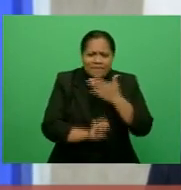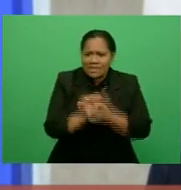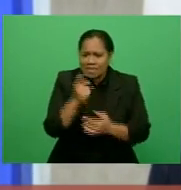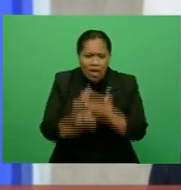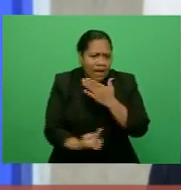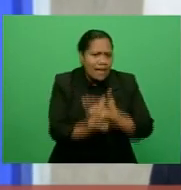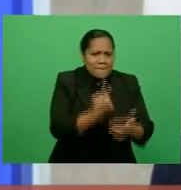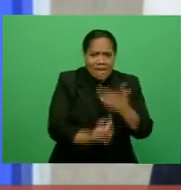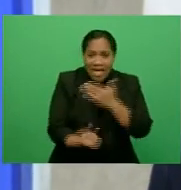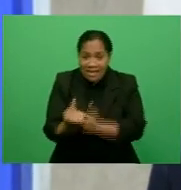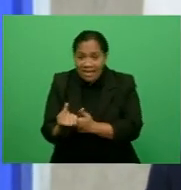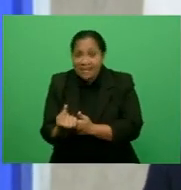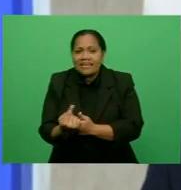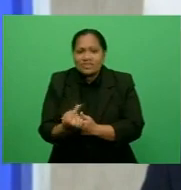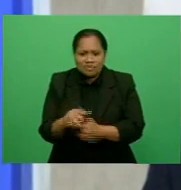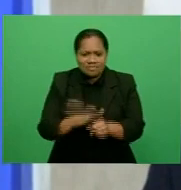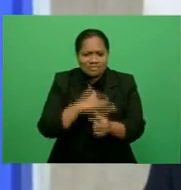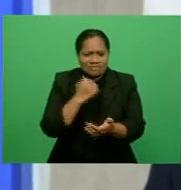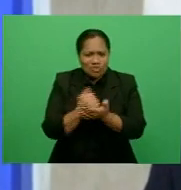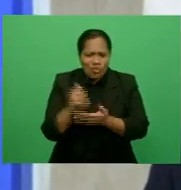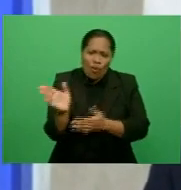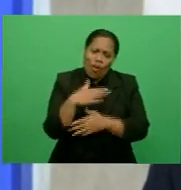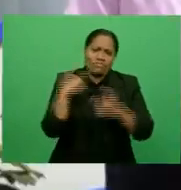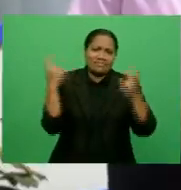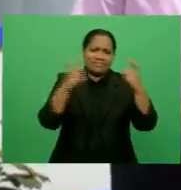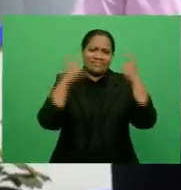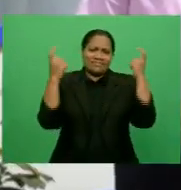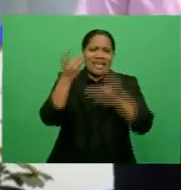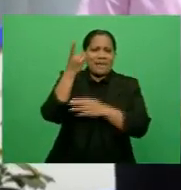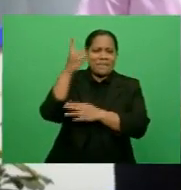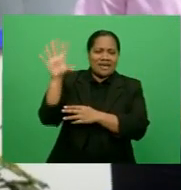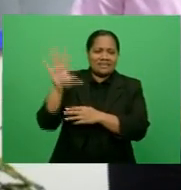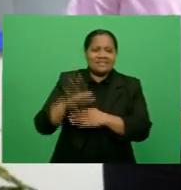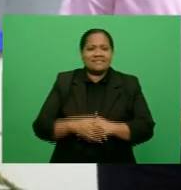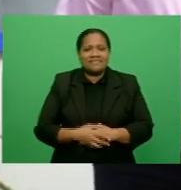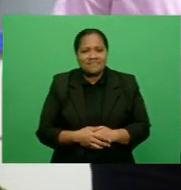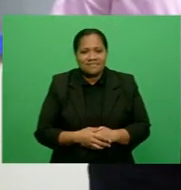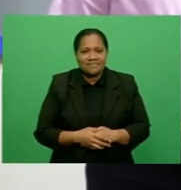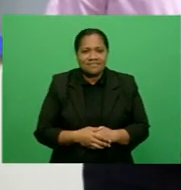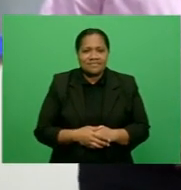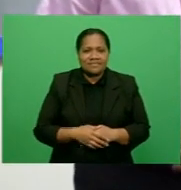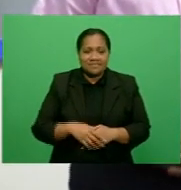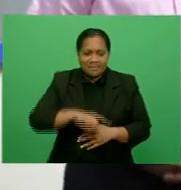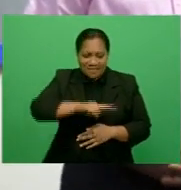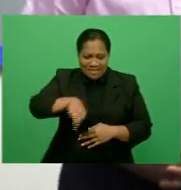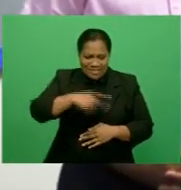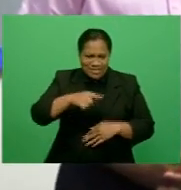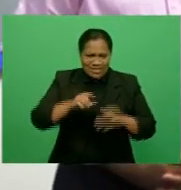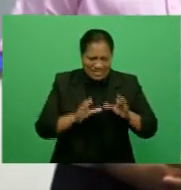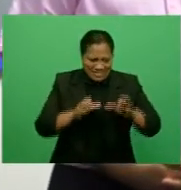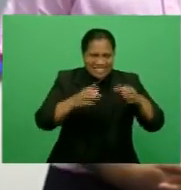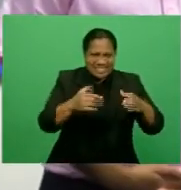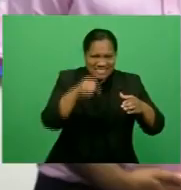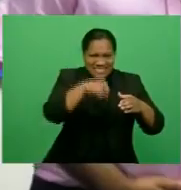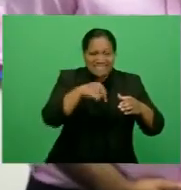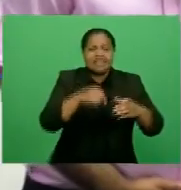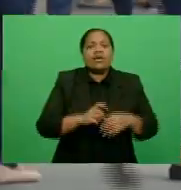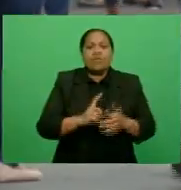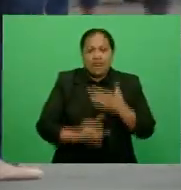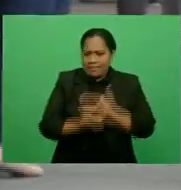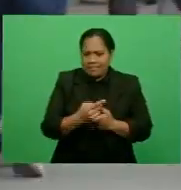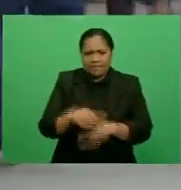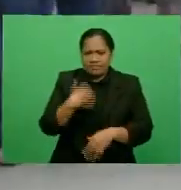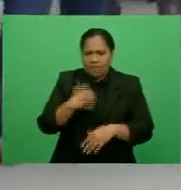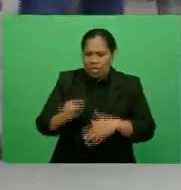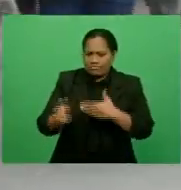to ensure that we all celebrate the independence. The Suvo Retailers Association says there will be no closure of streets and COVID